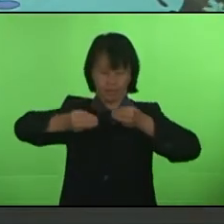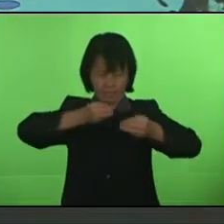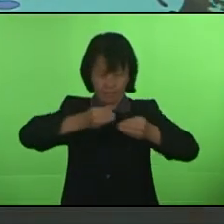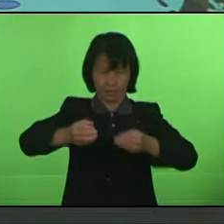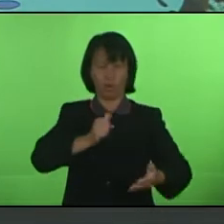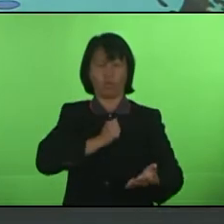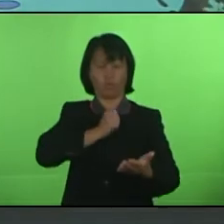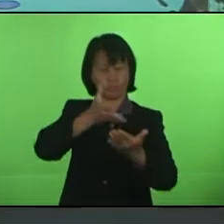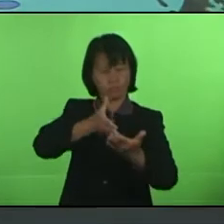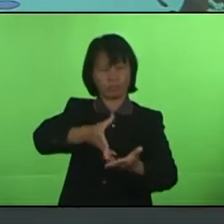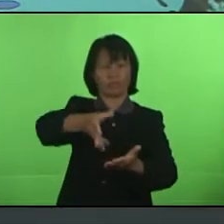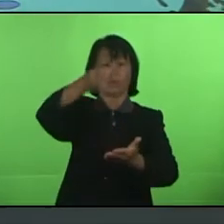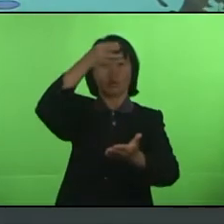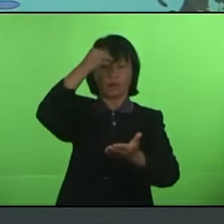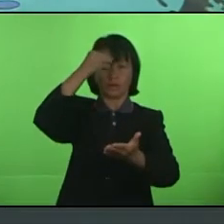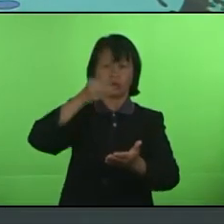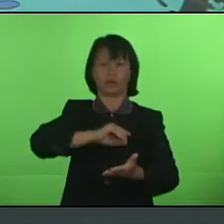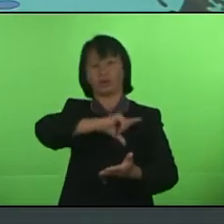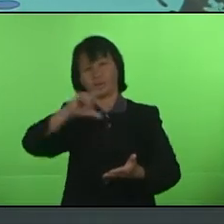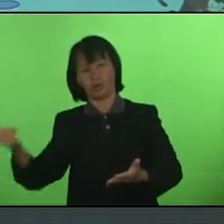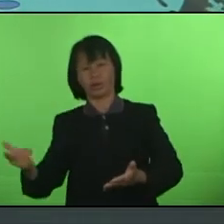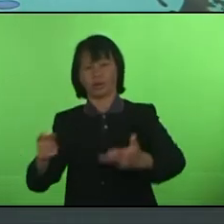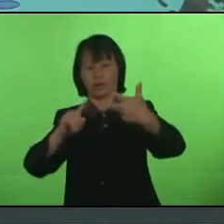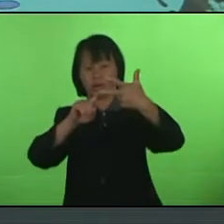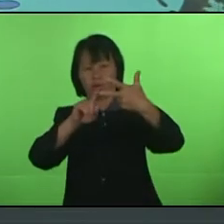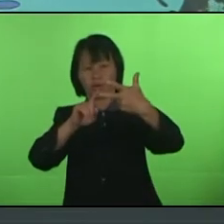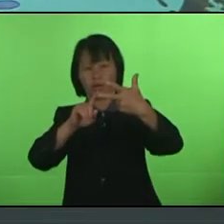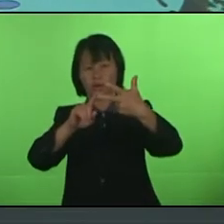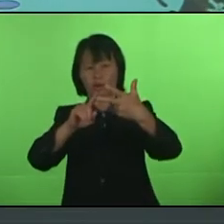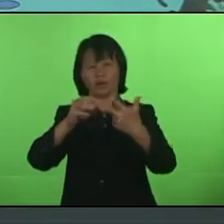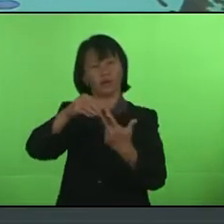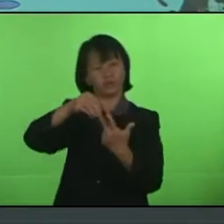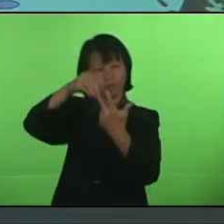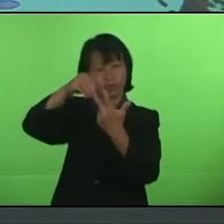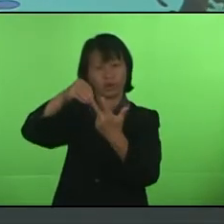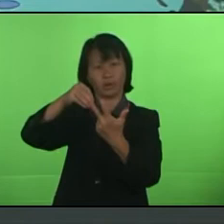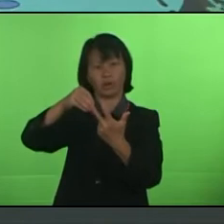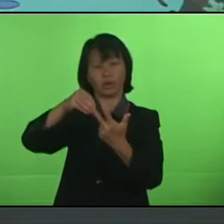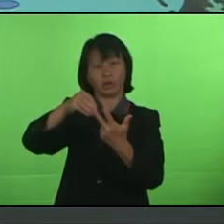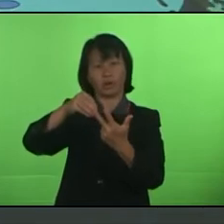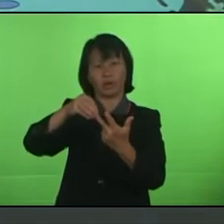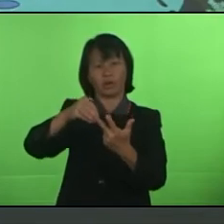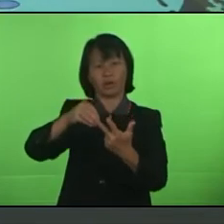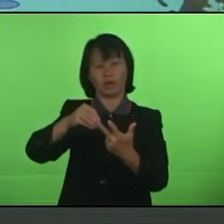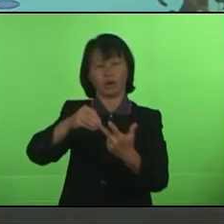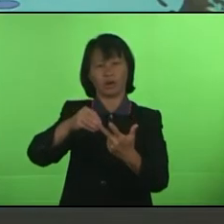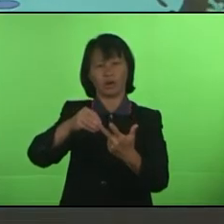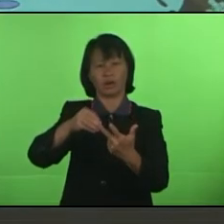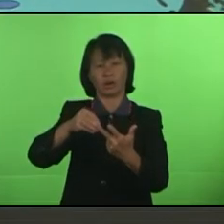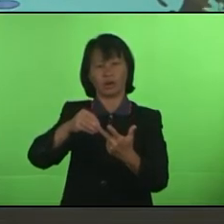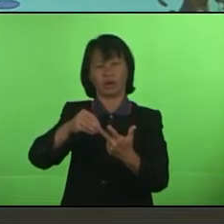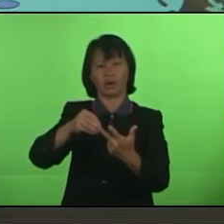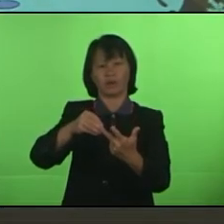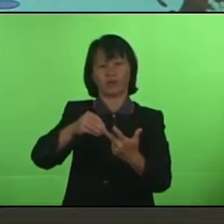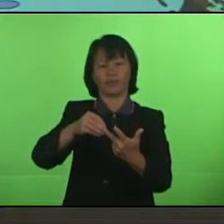own learning. All right. Now, another one, which is also a unique aspect of the OUM learning